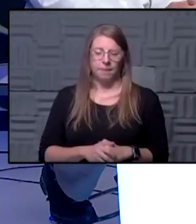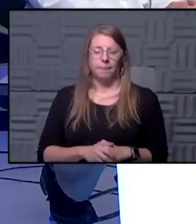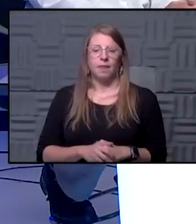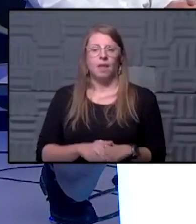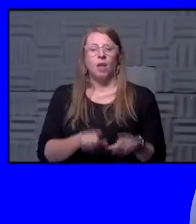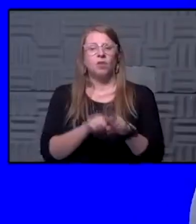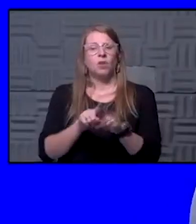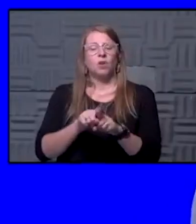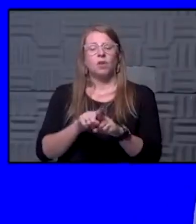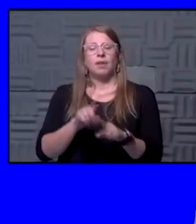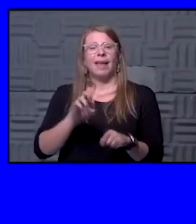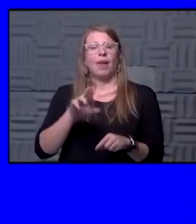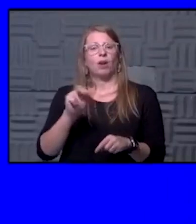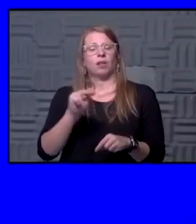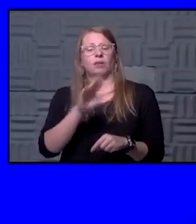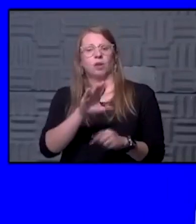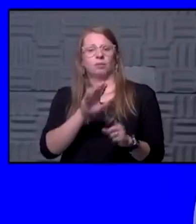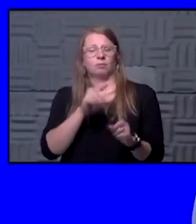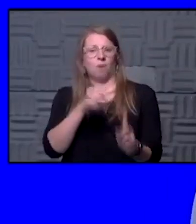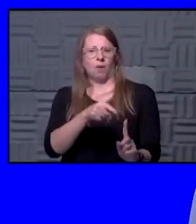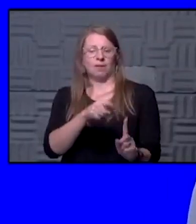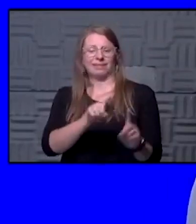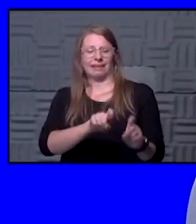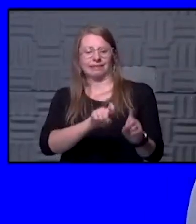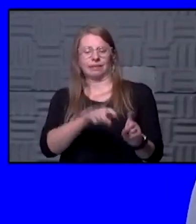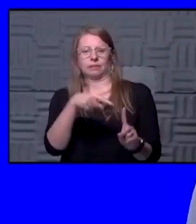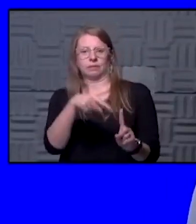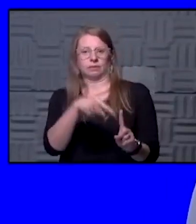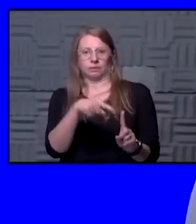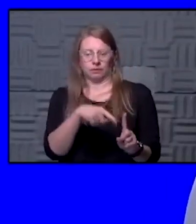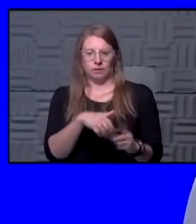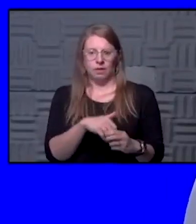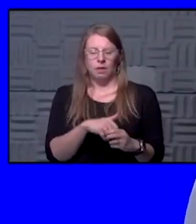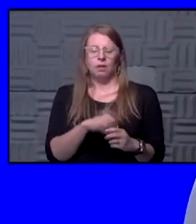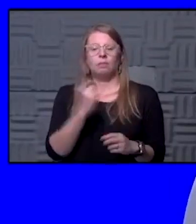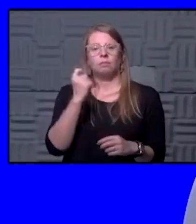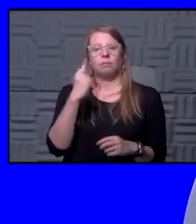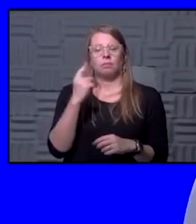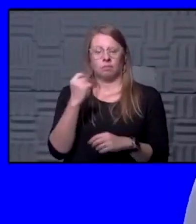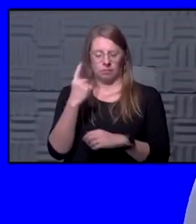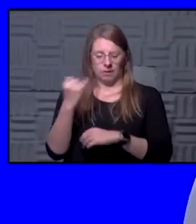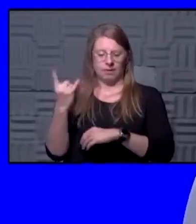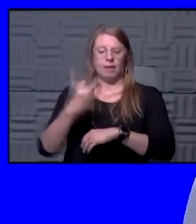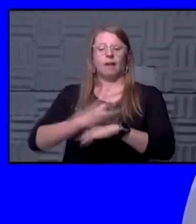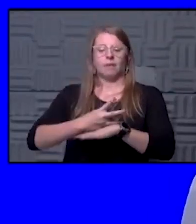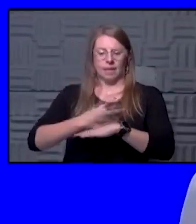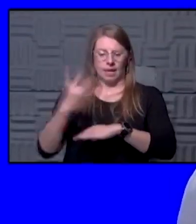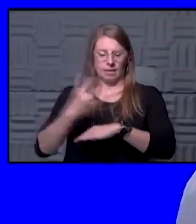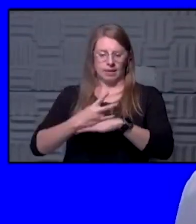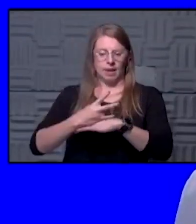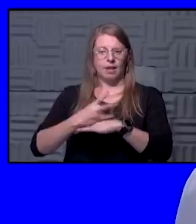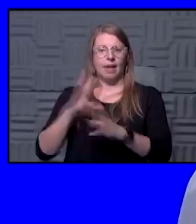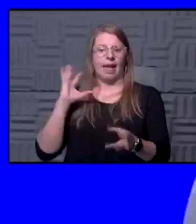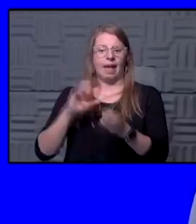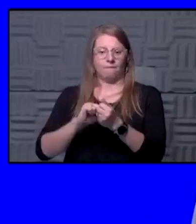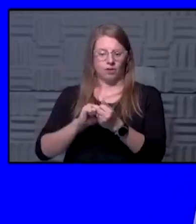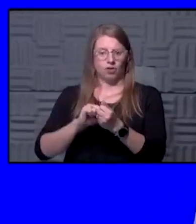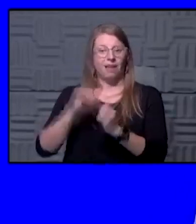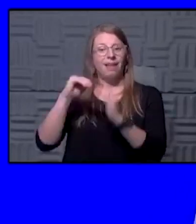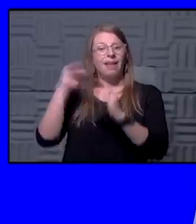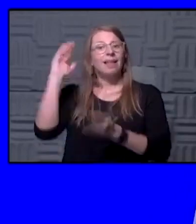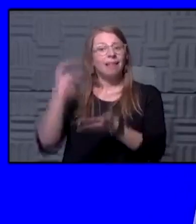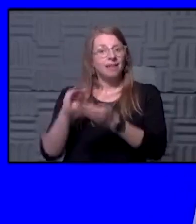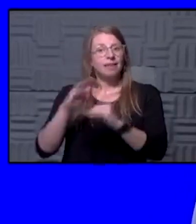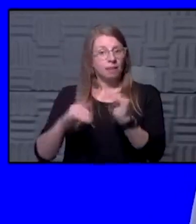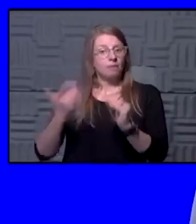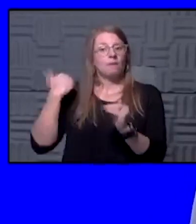Erin's first point, it goes back to the testing. So we did say that there was a 7-day rolling average, is less than it was,